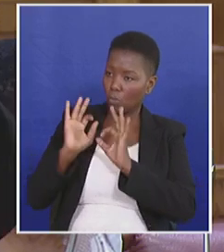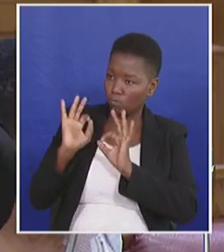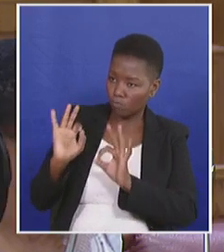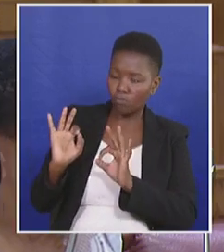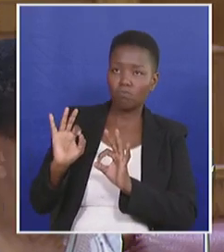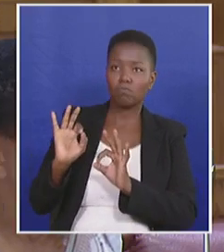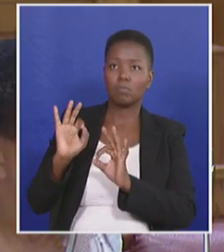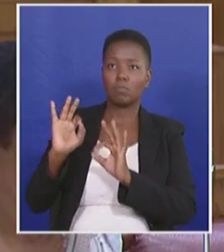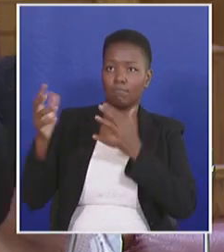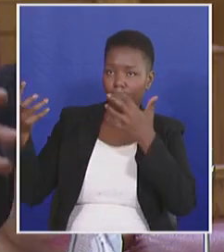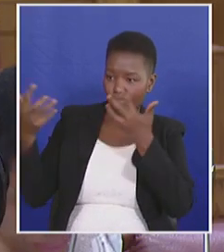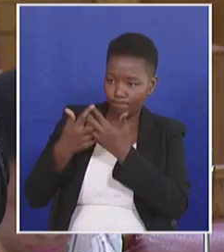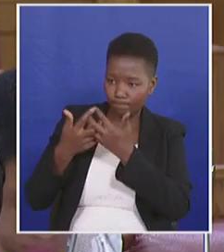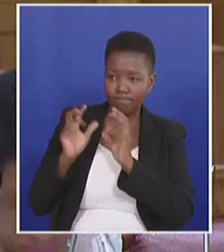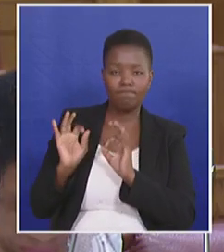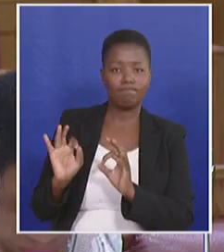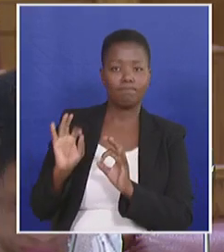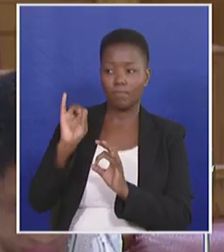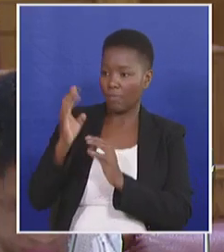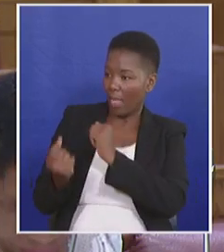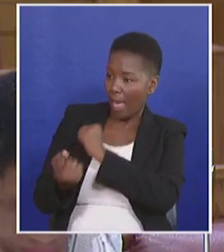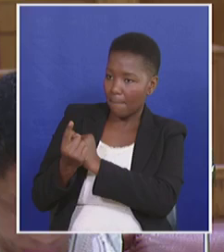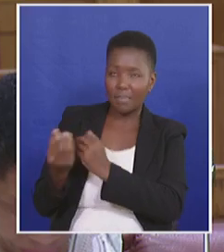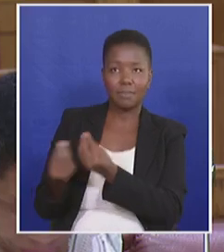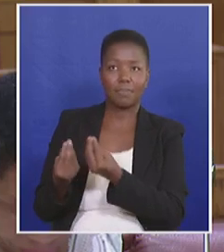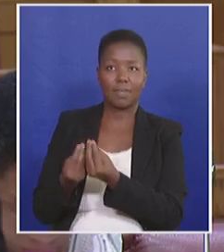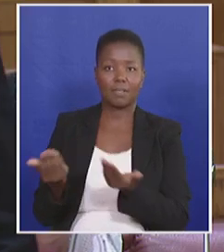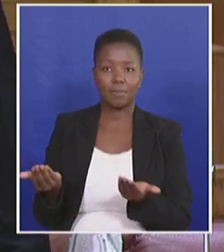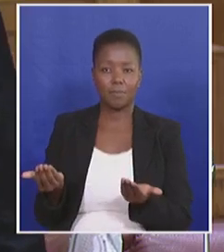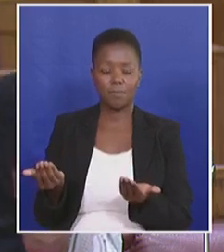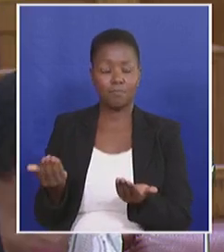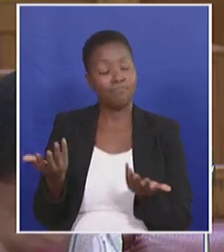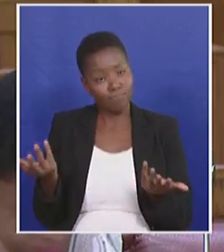be at a similar level to deal with it, and so forth. So,